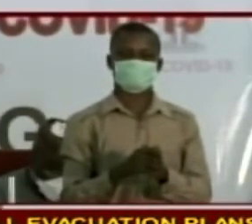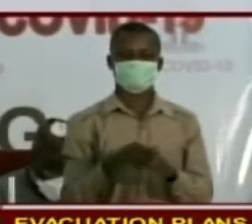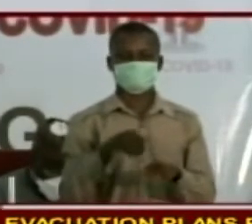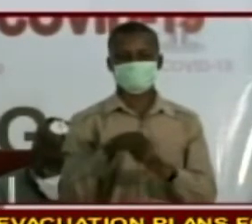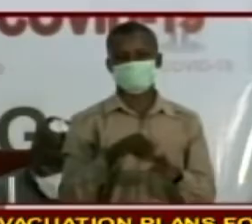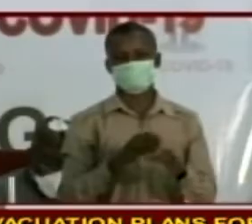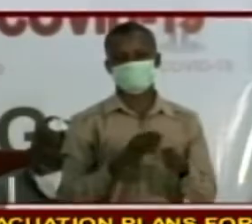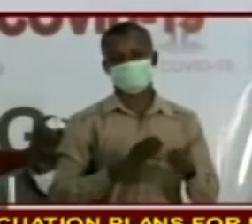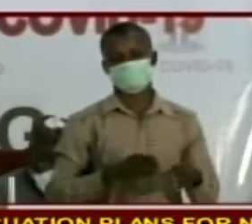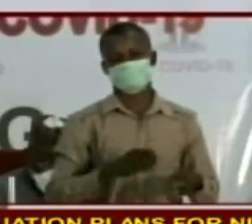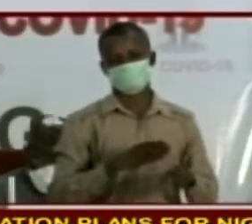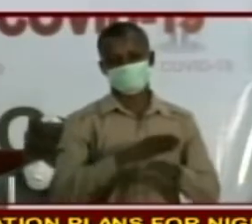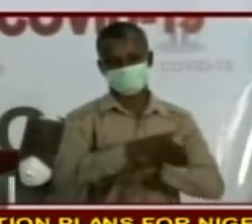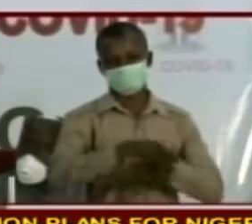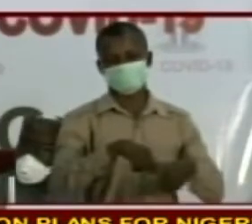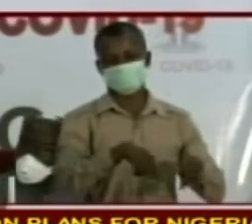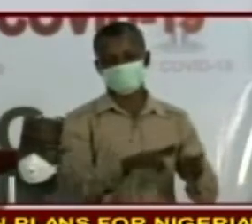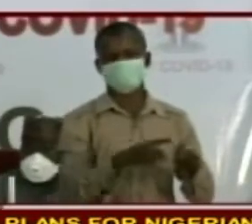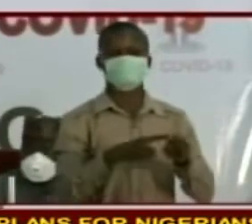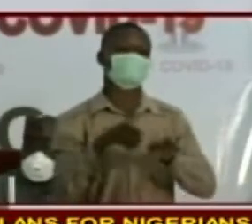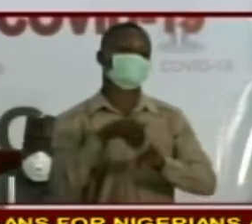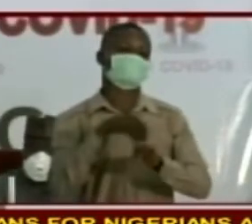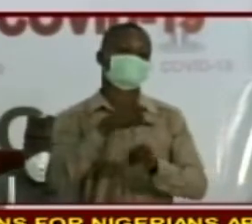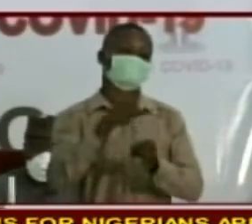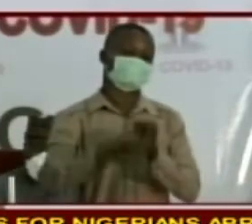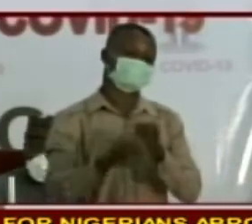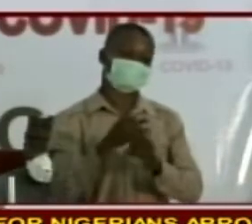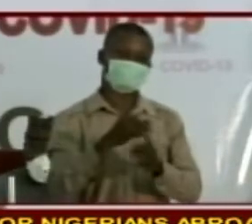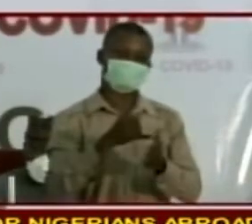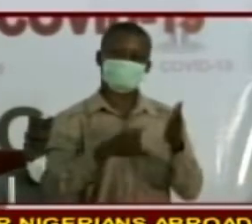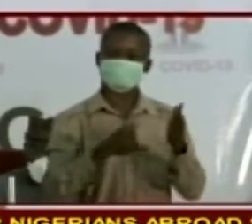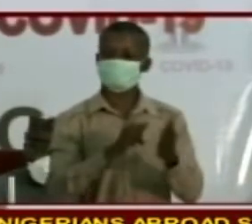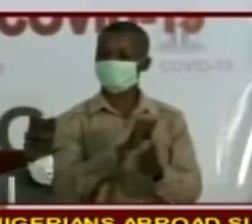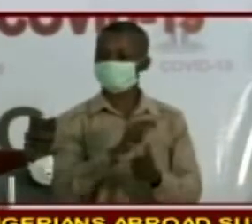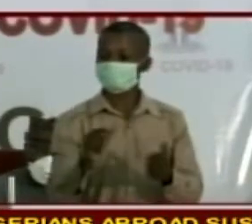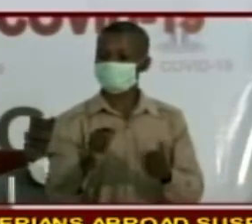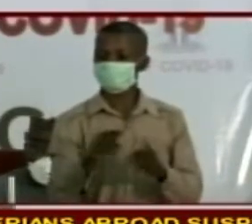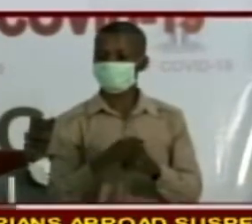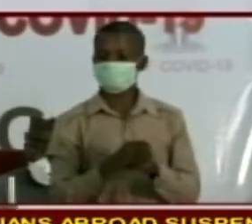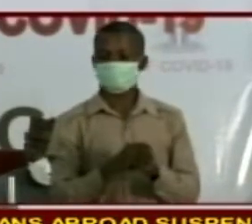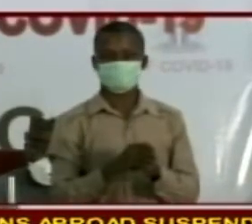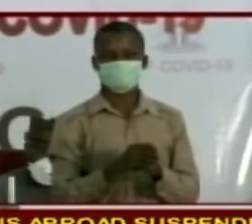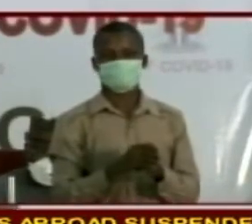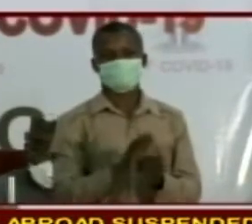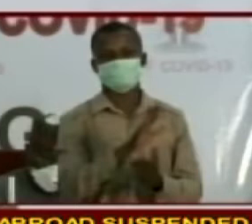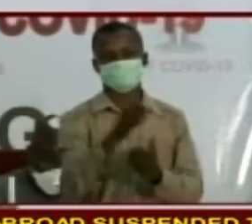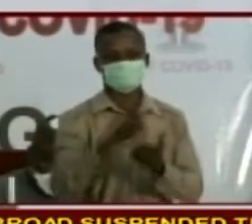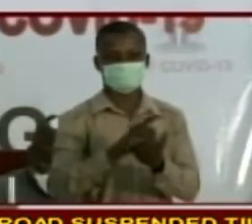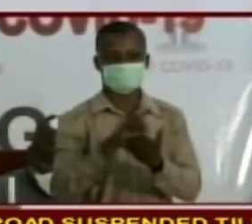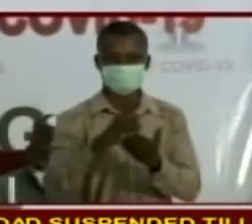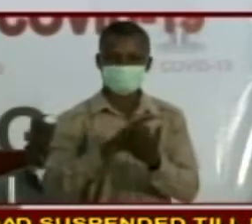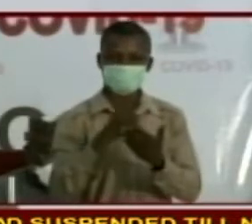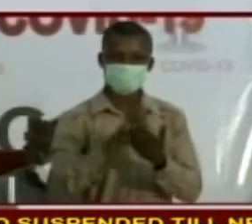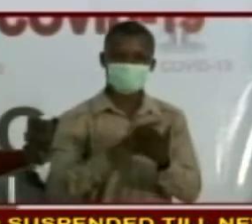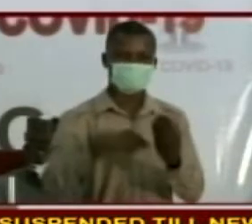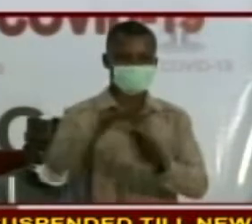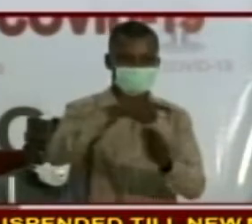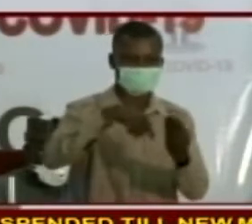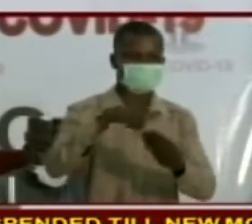Cross River. But at the end of it all, there were discussions around how